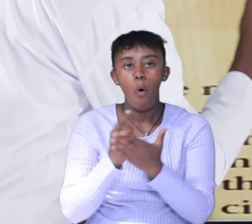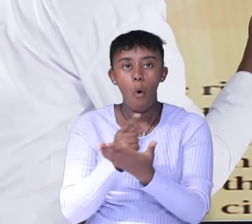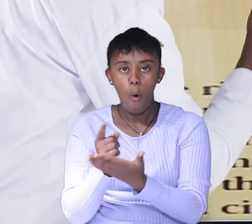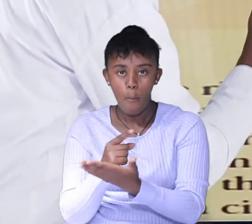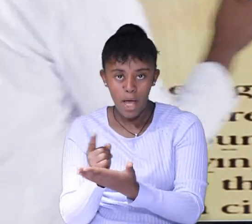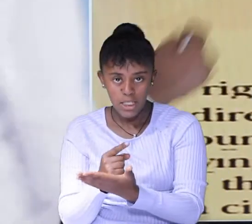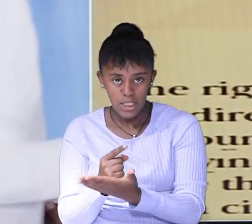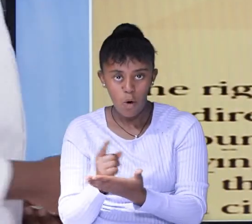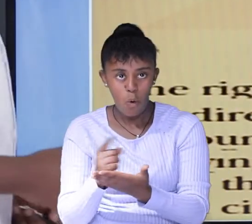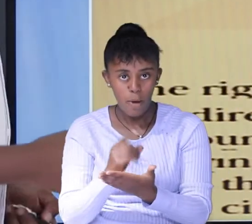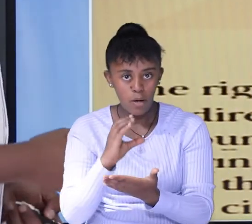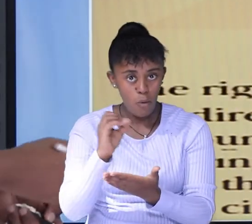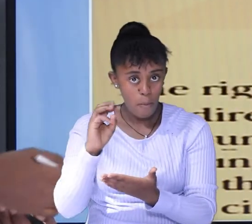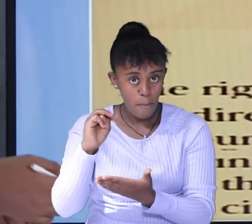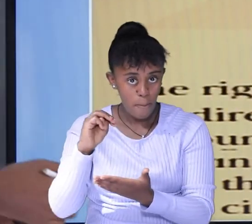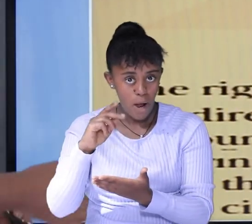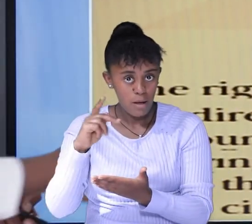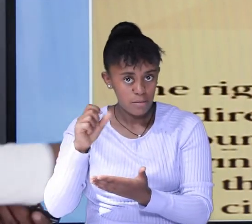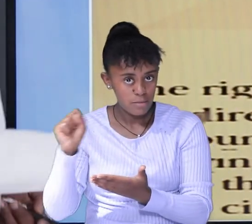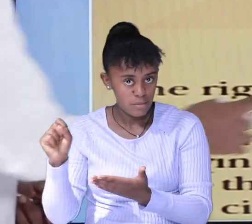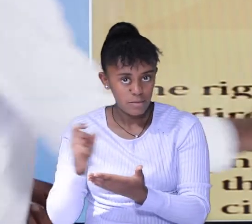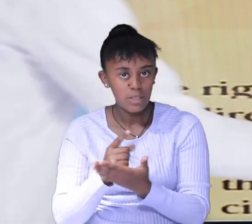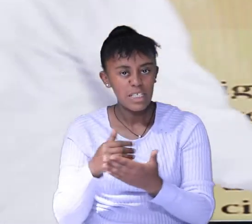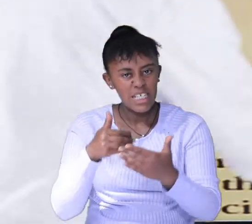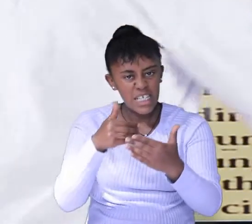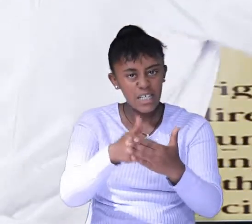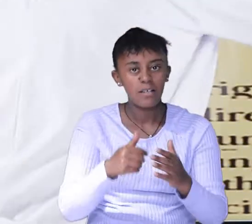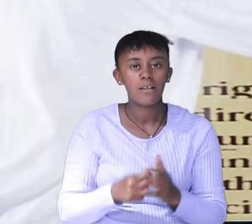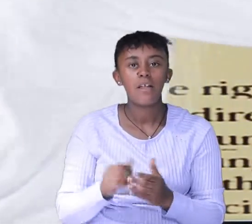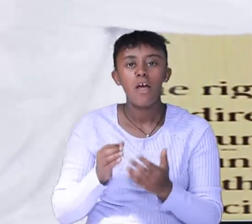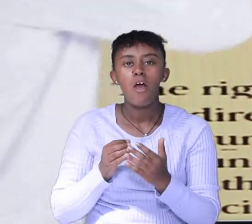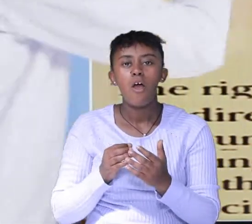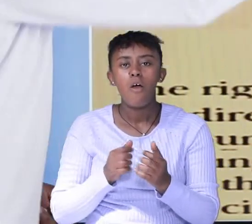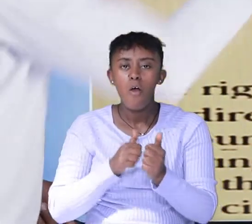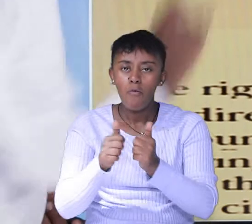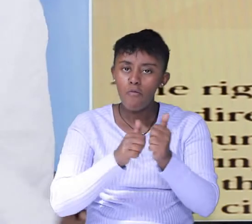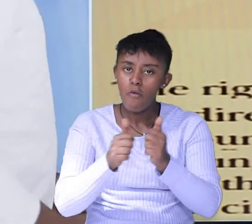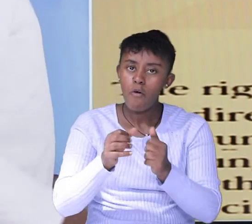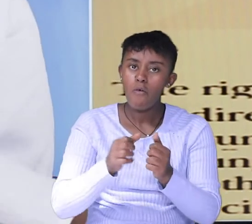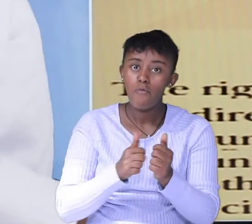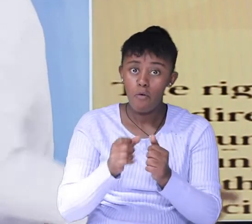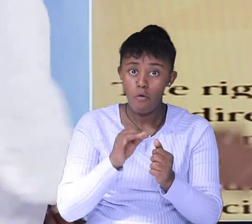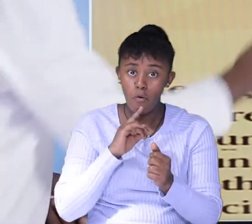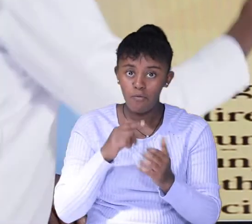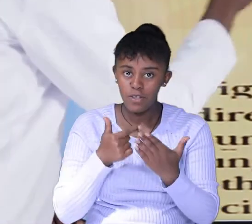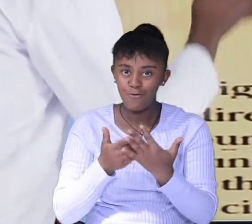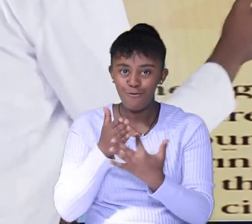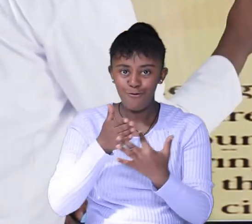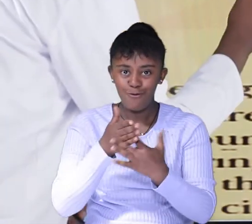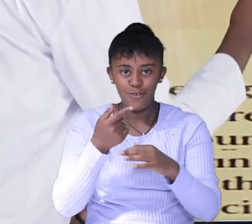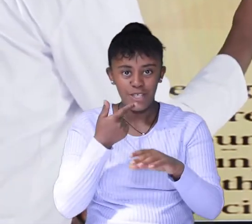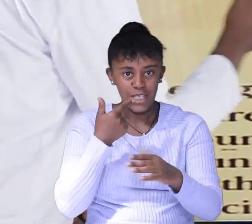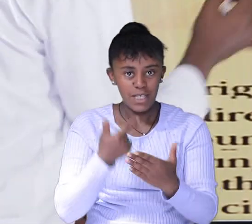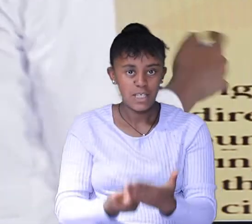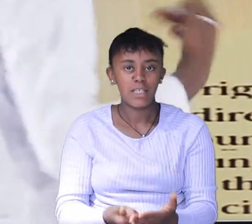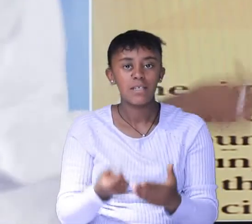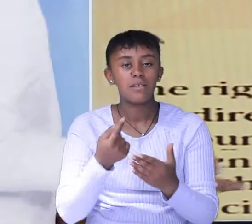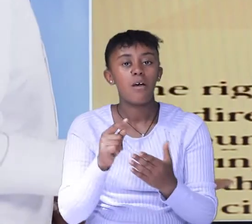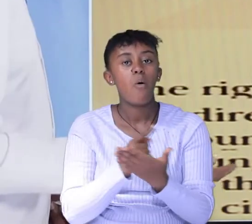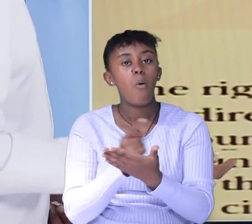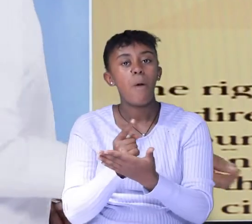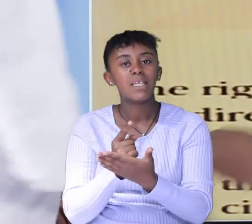the angle theta is 90 degree, 90 degree. Therefore, the force exerted here and here are